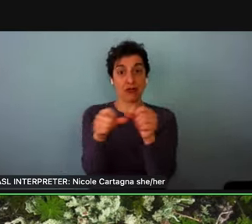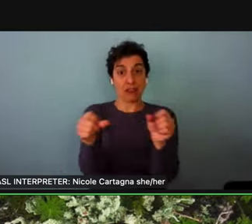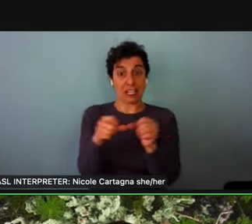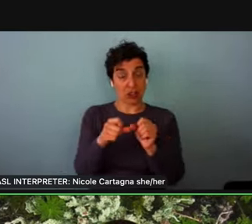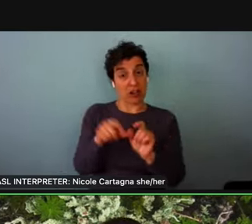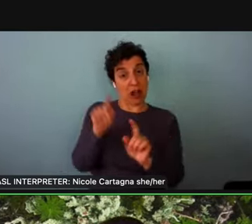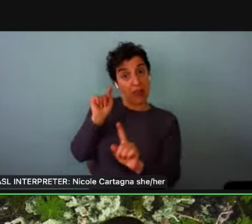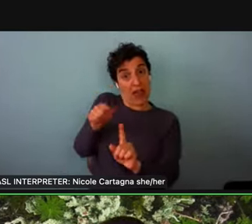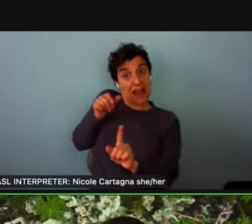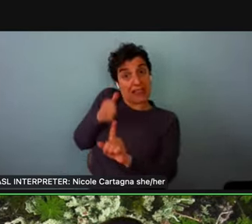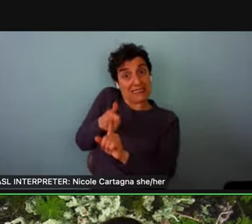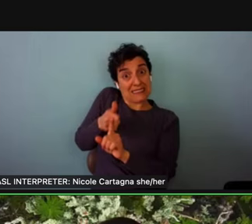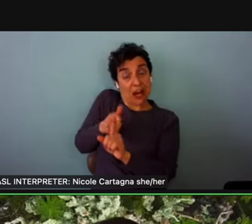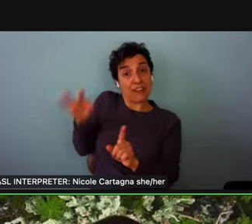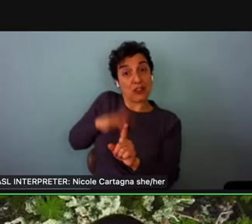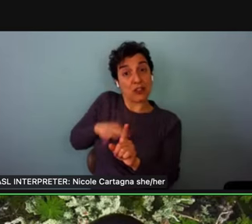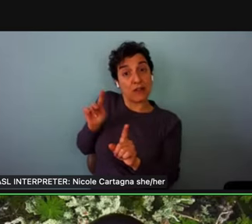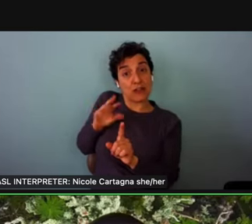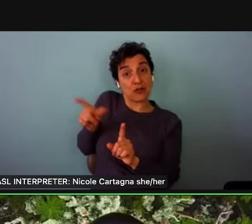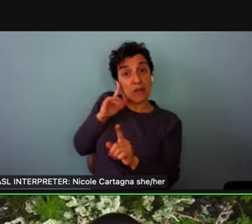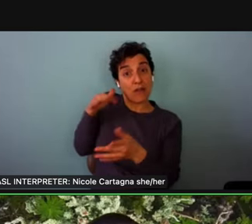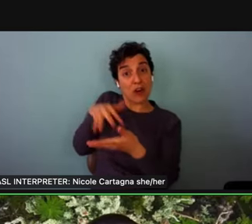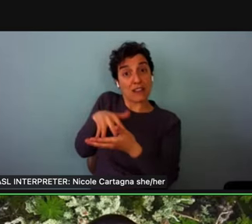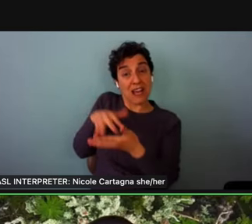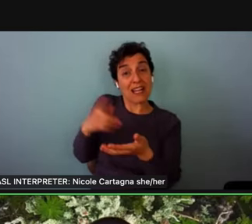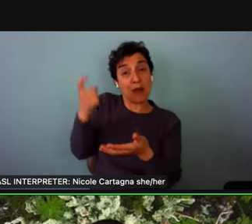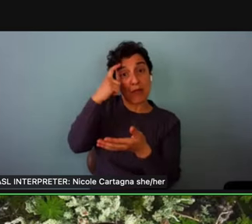for studying human brain network organization.